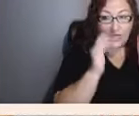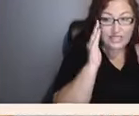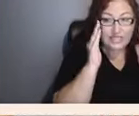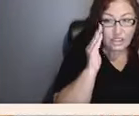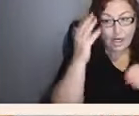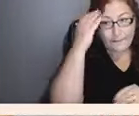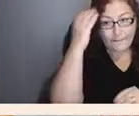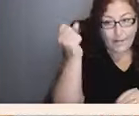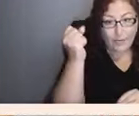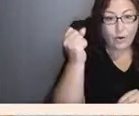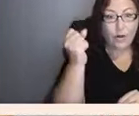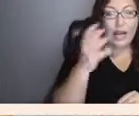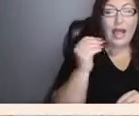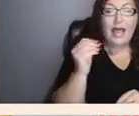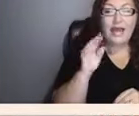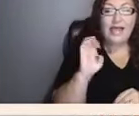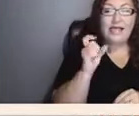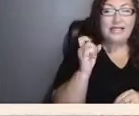executive function.